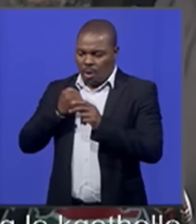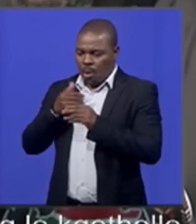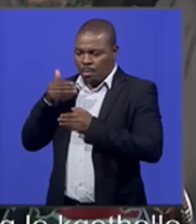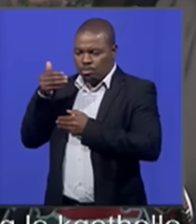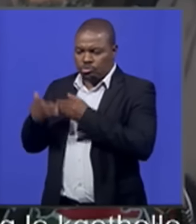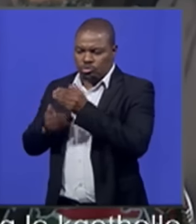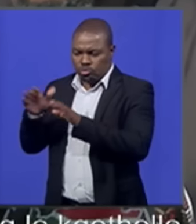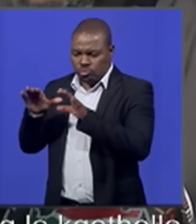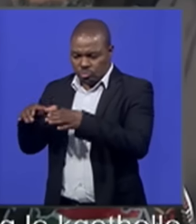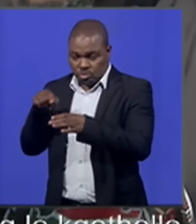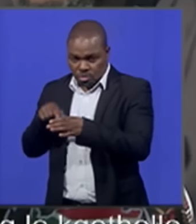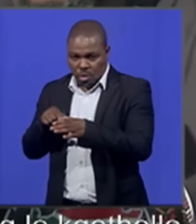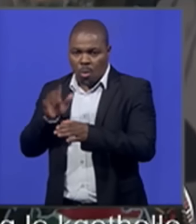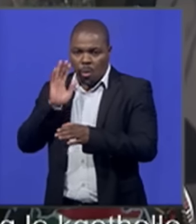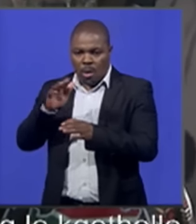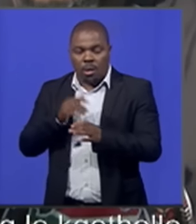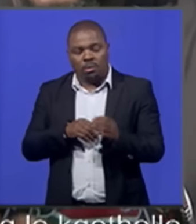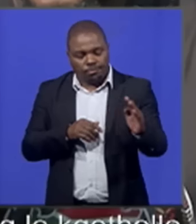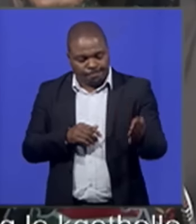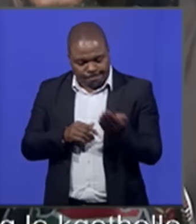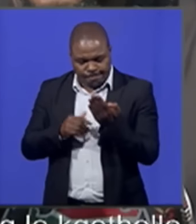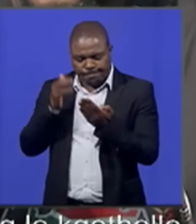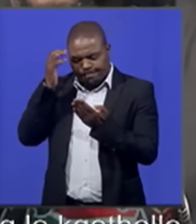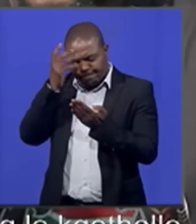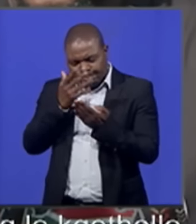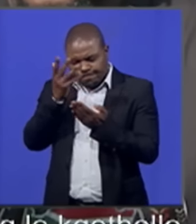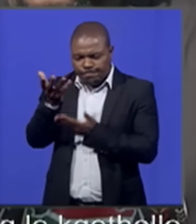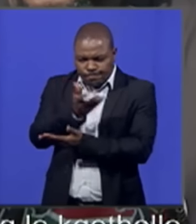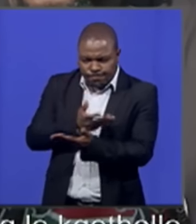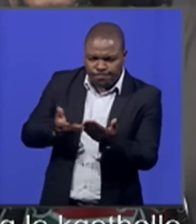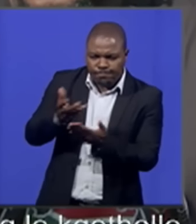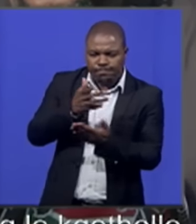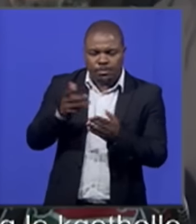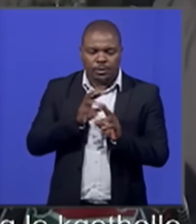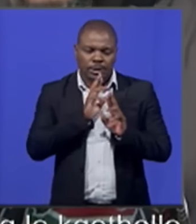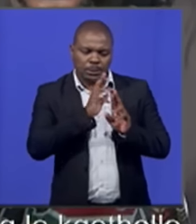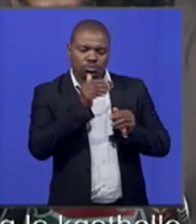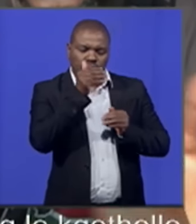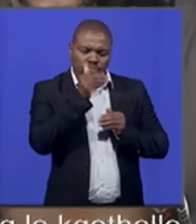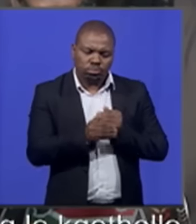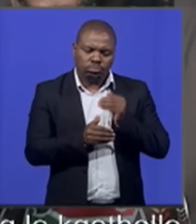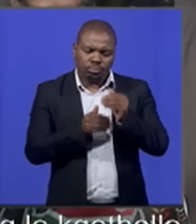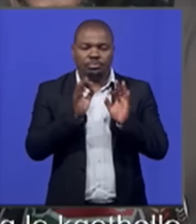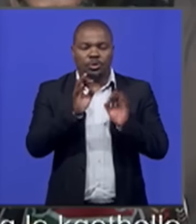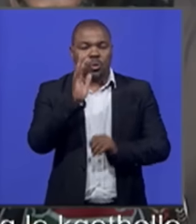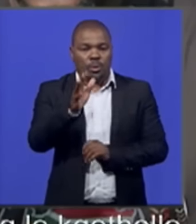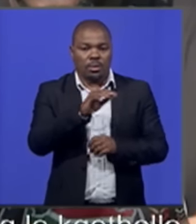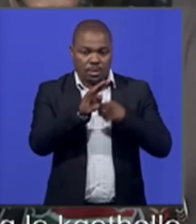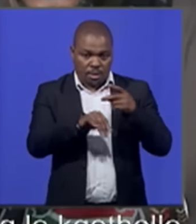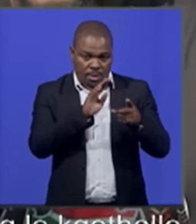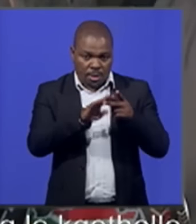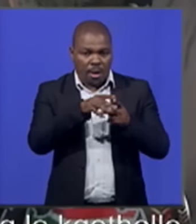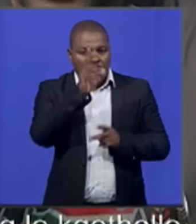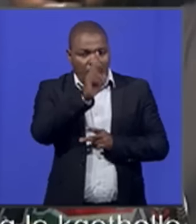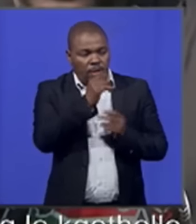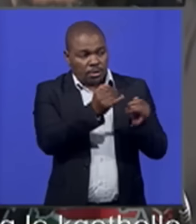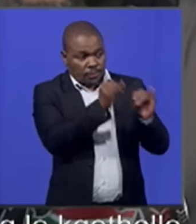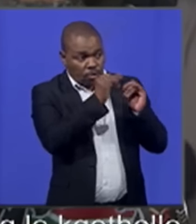we will look at this memorandum and we will address it step by step. We will invite you to a smaller